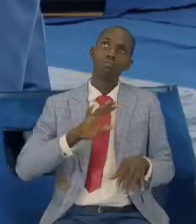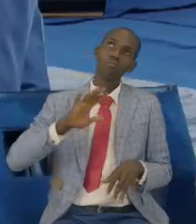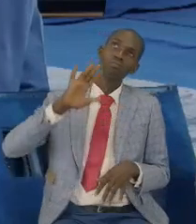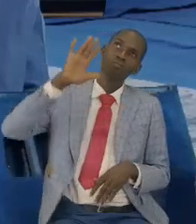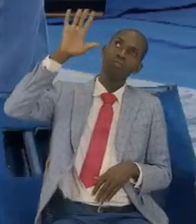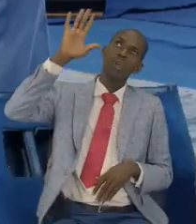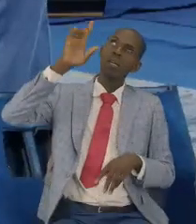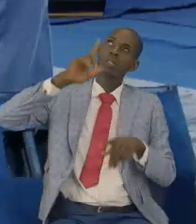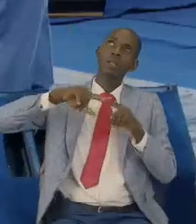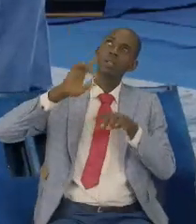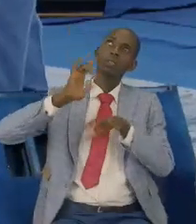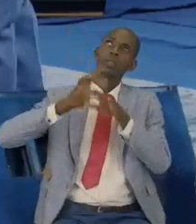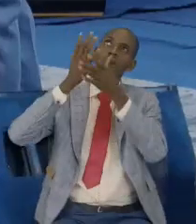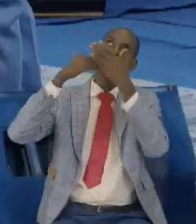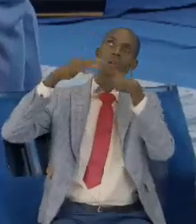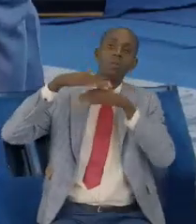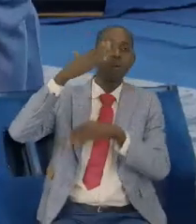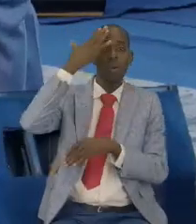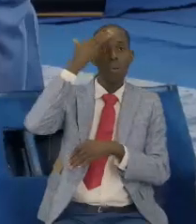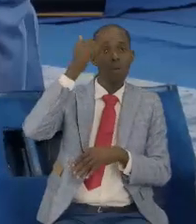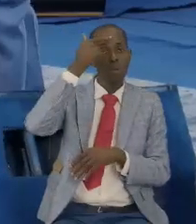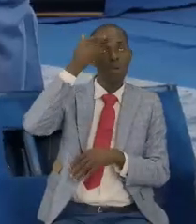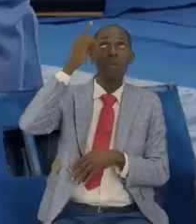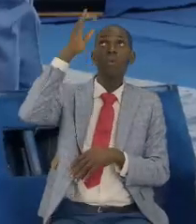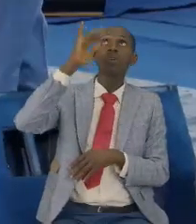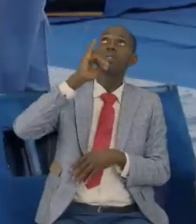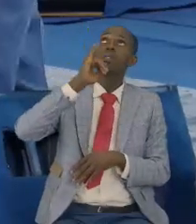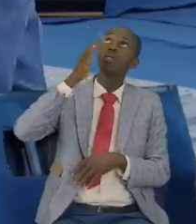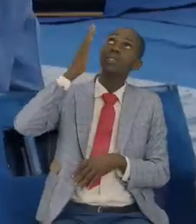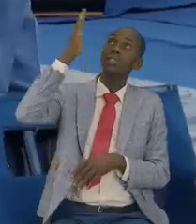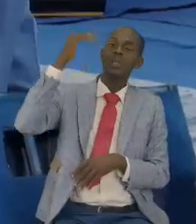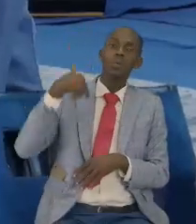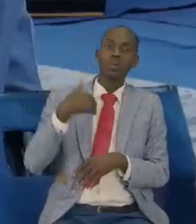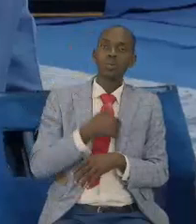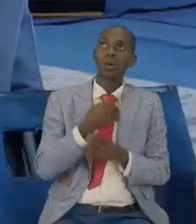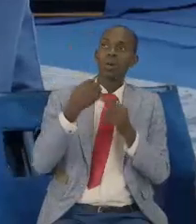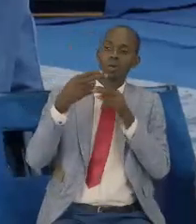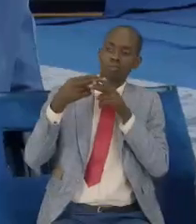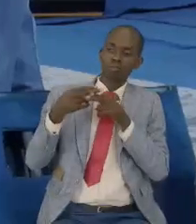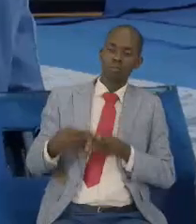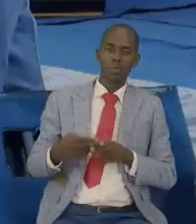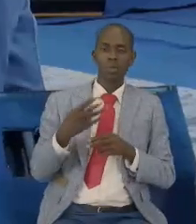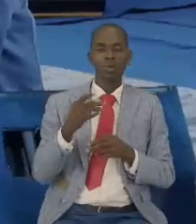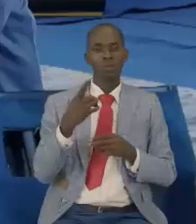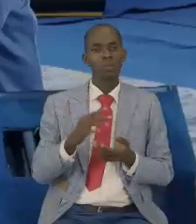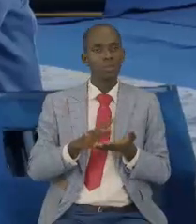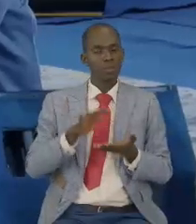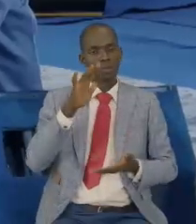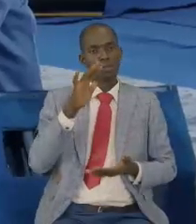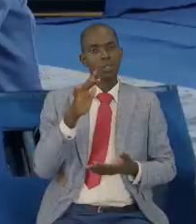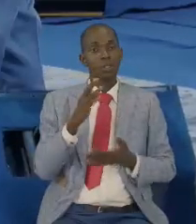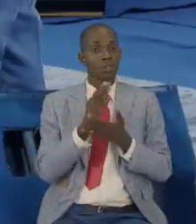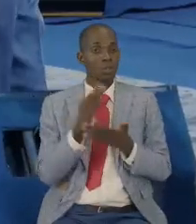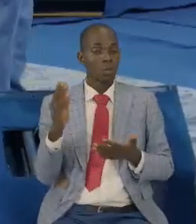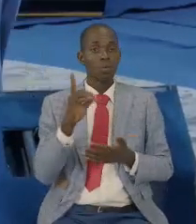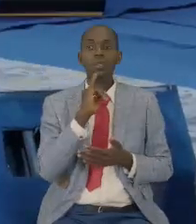we come short of the glory of God. Somebody is now a little bit taller than that